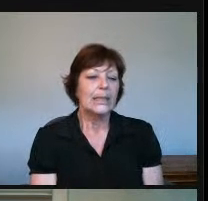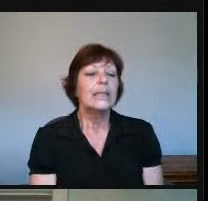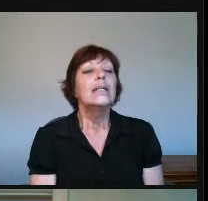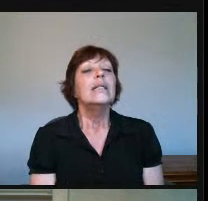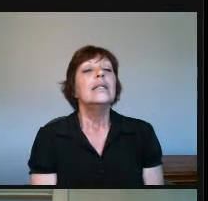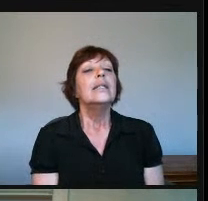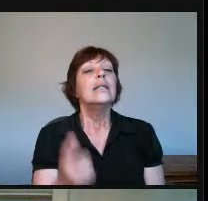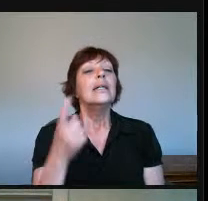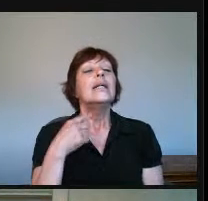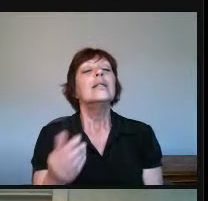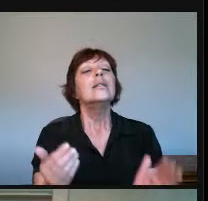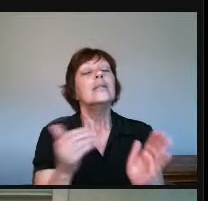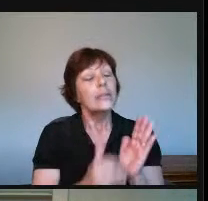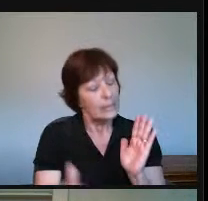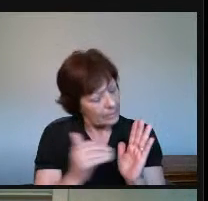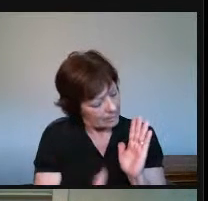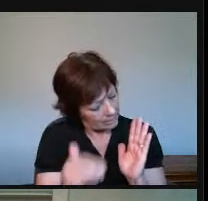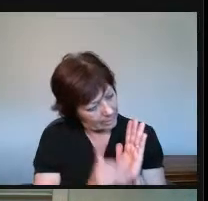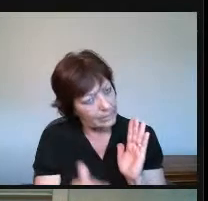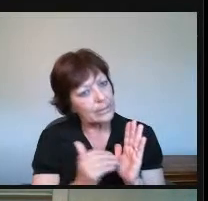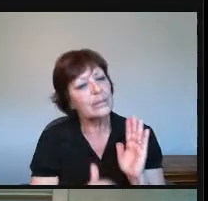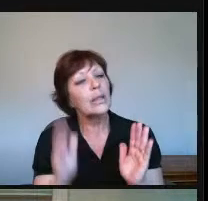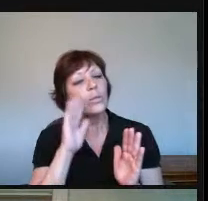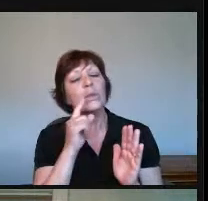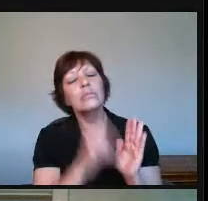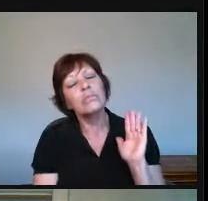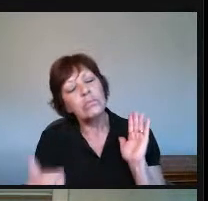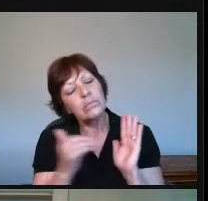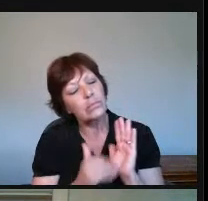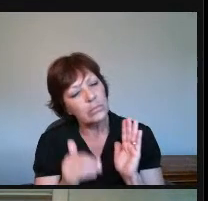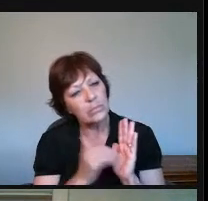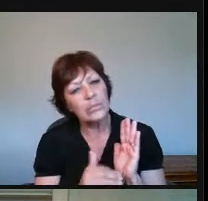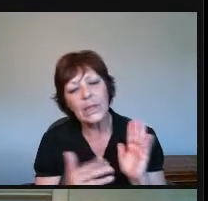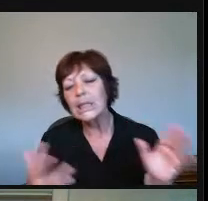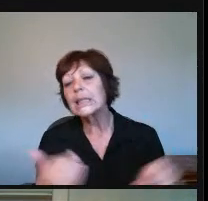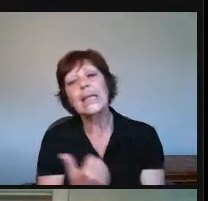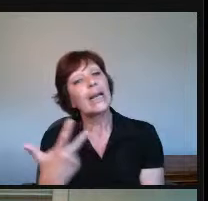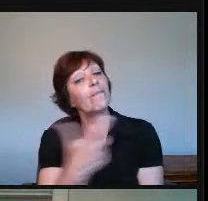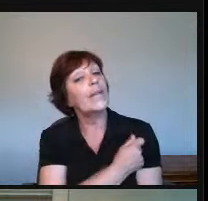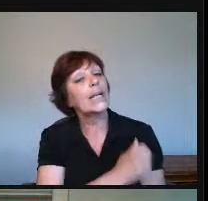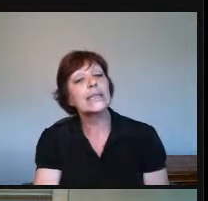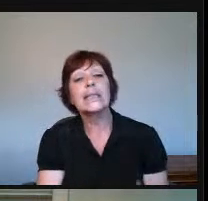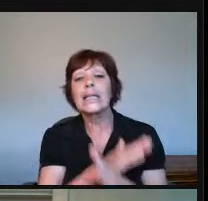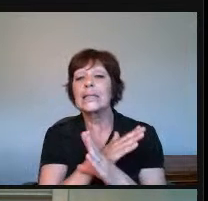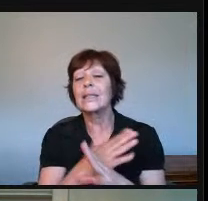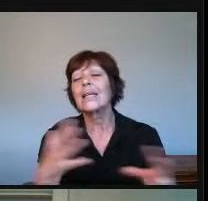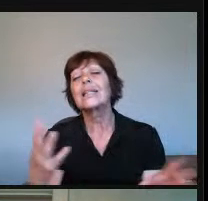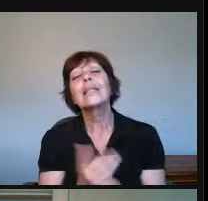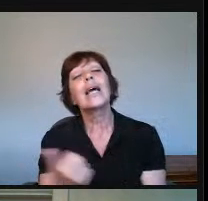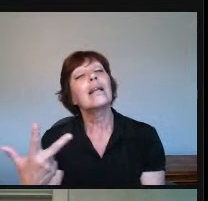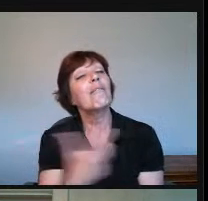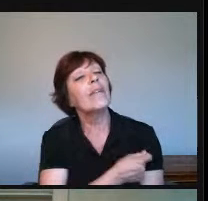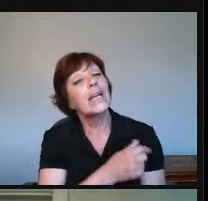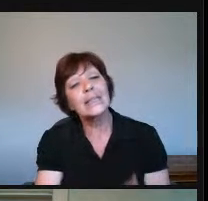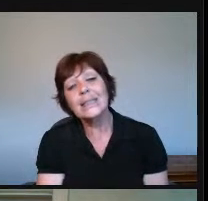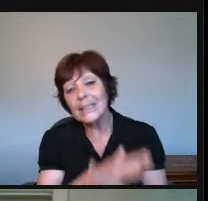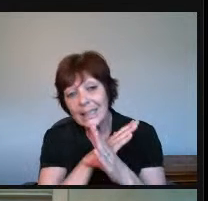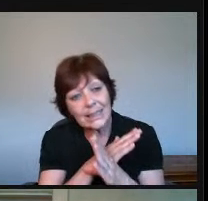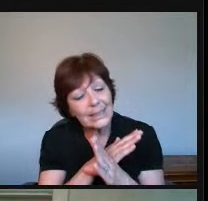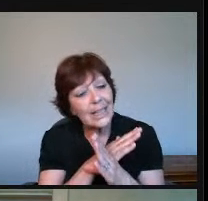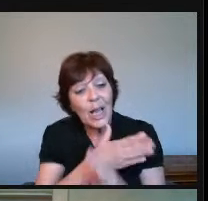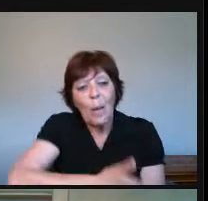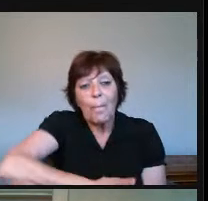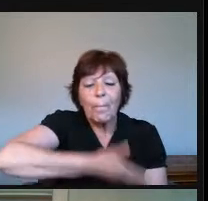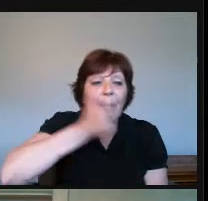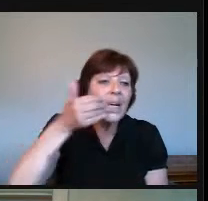We're going to keep saying over and over and over again, get a vaccine, get a vaccine, get a vaccine. That is the best way